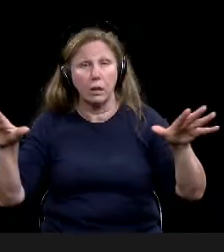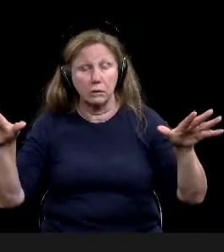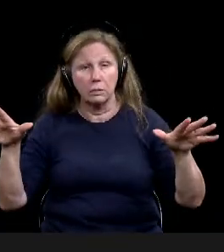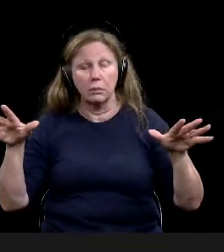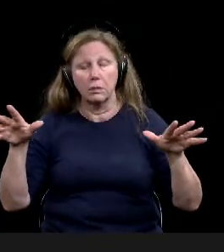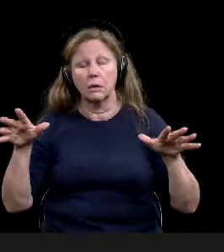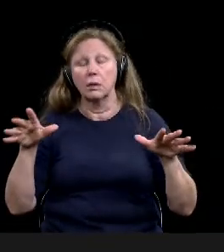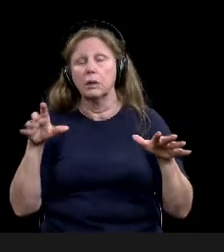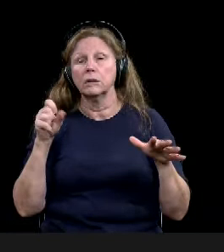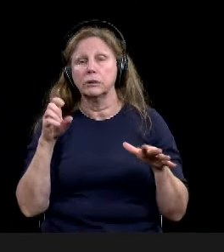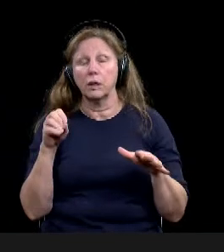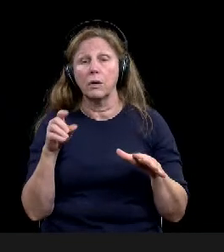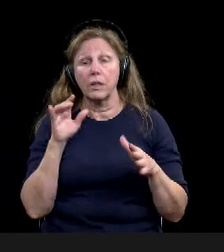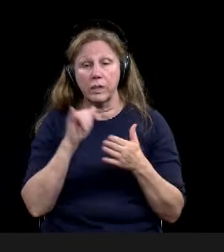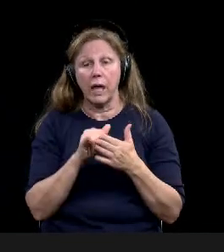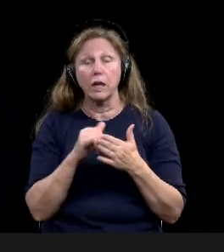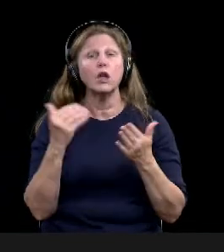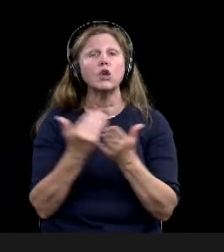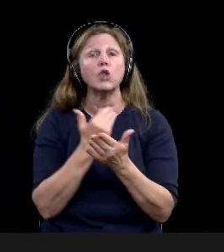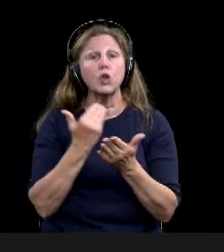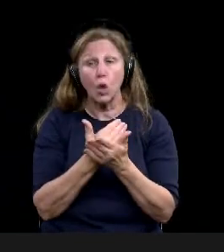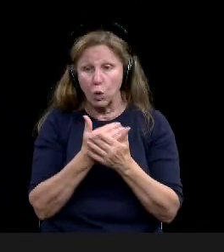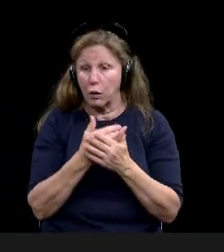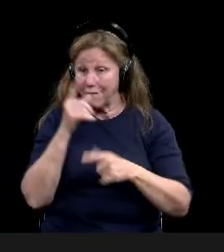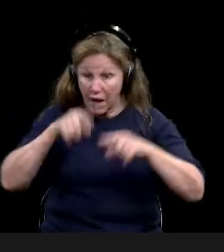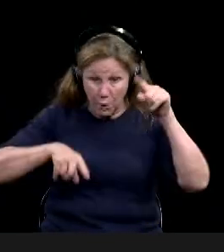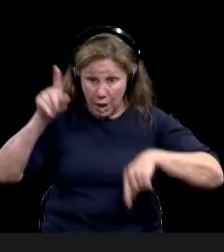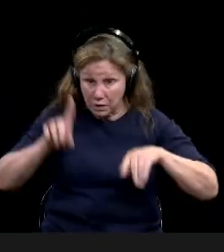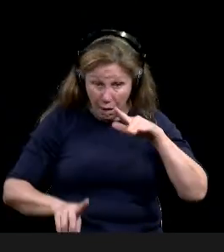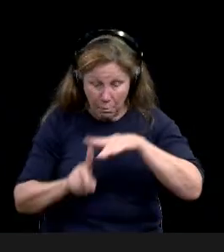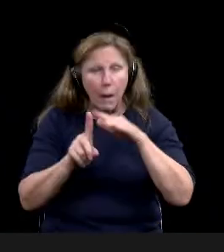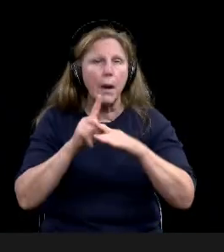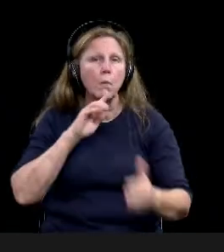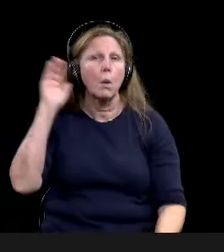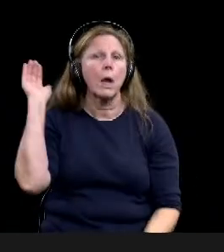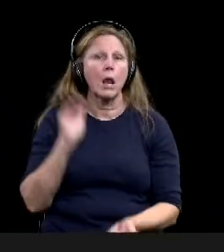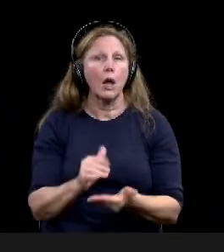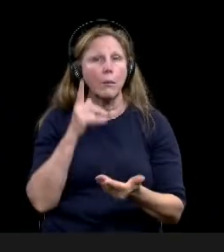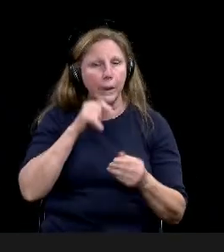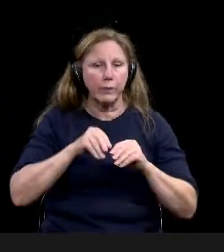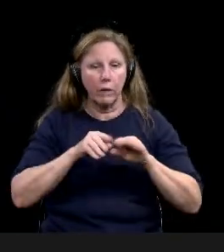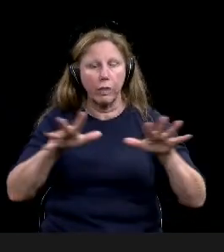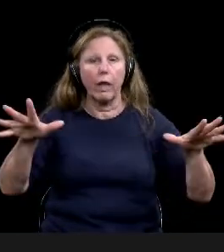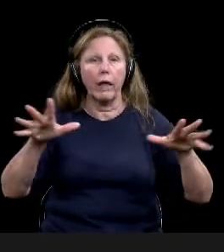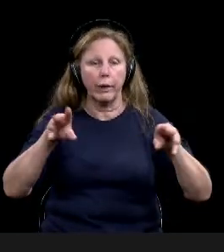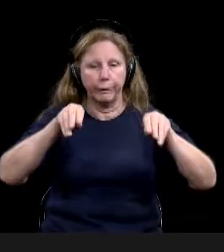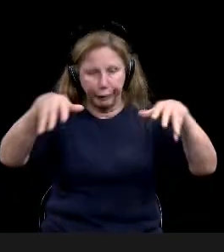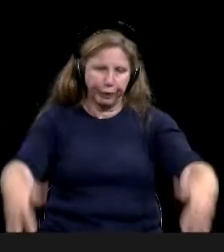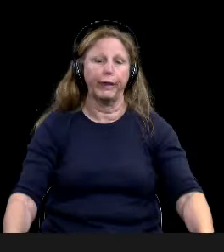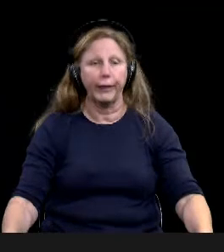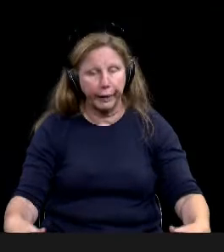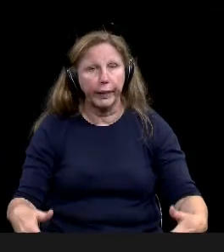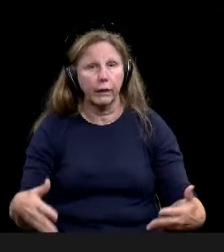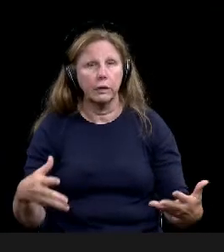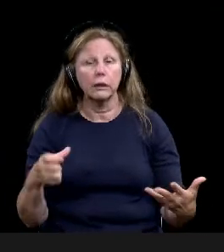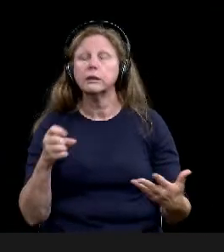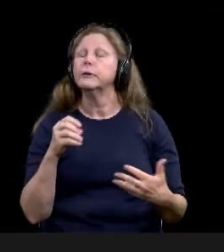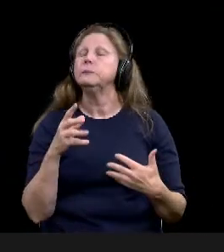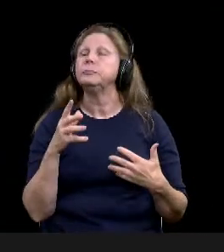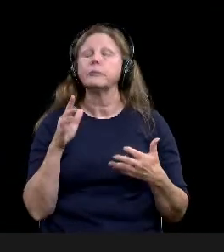correspondingly. And again, vaccines are the pathway out of this difficult era. There are risks and benefits with every treatment in